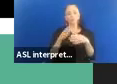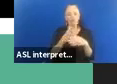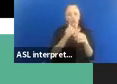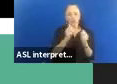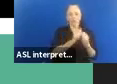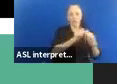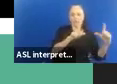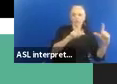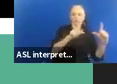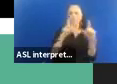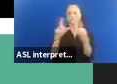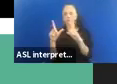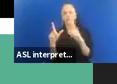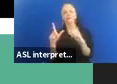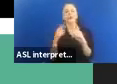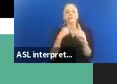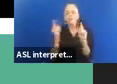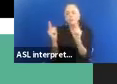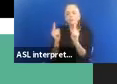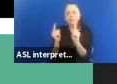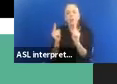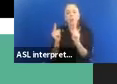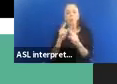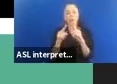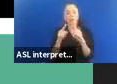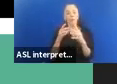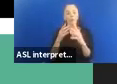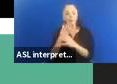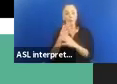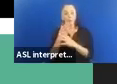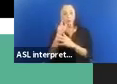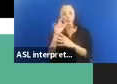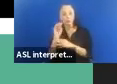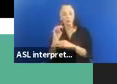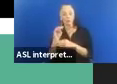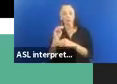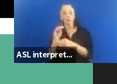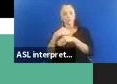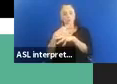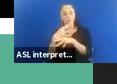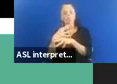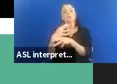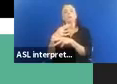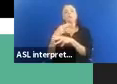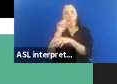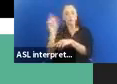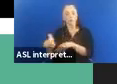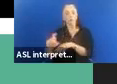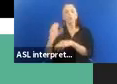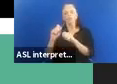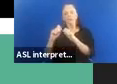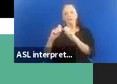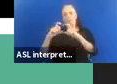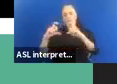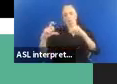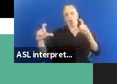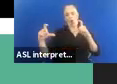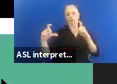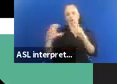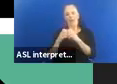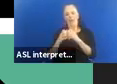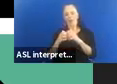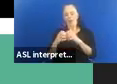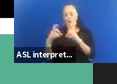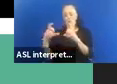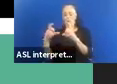window. If you're watching this through Zoom, not Facebook Live, you can enlarge that window by dragging its corner, and you can also move that